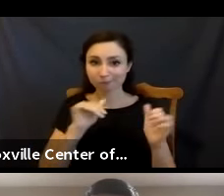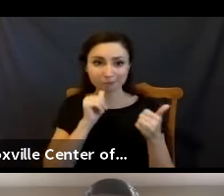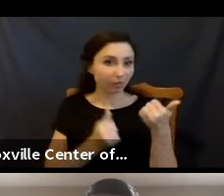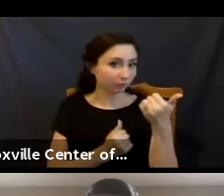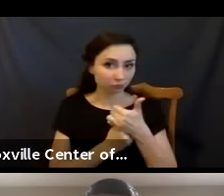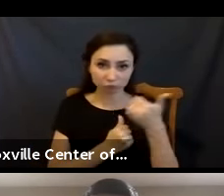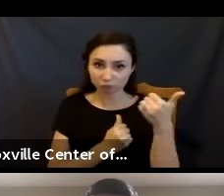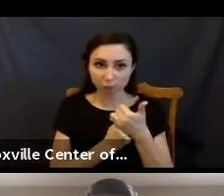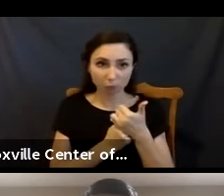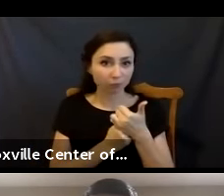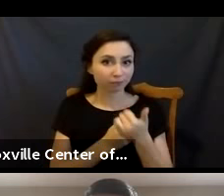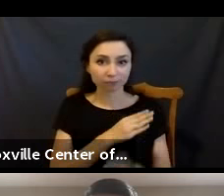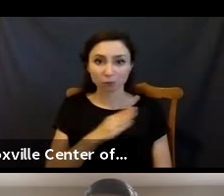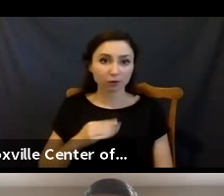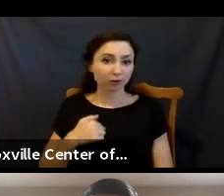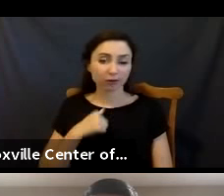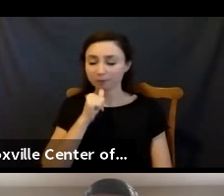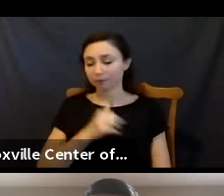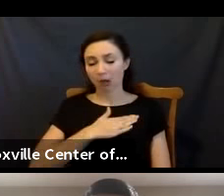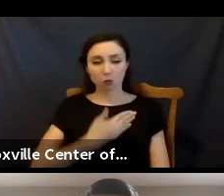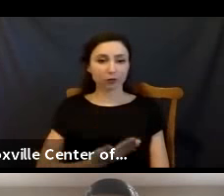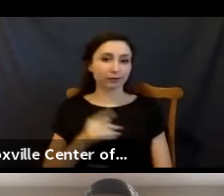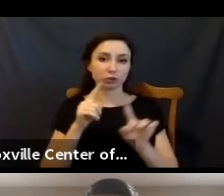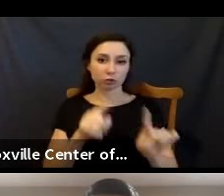and I'm not willing to put myself in that position.